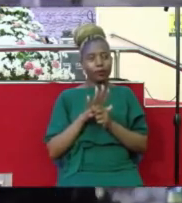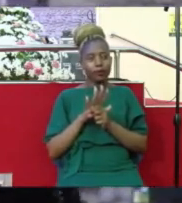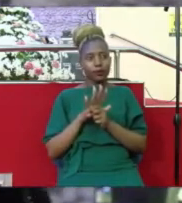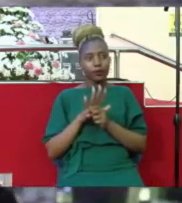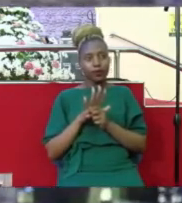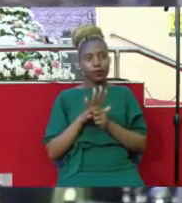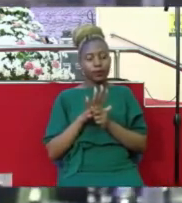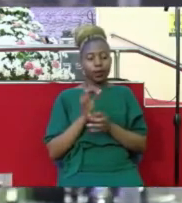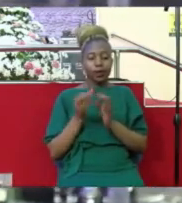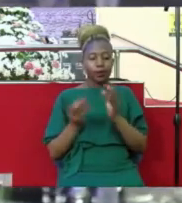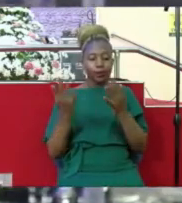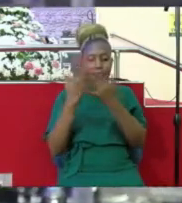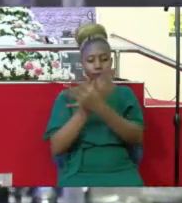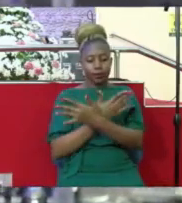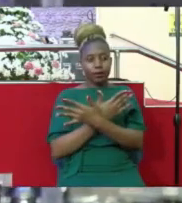unprecedented,